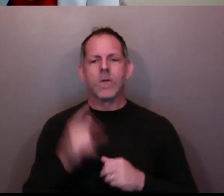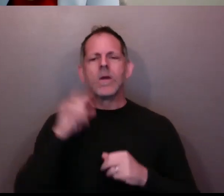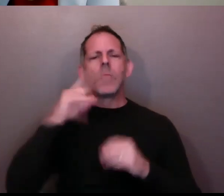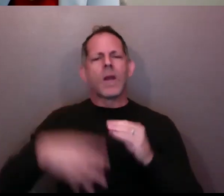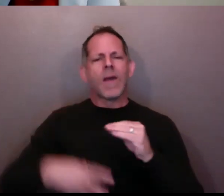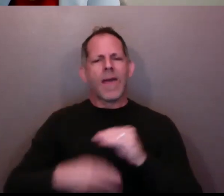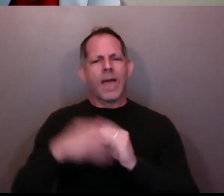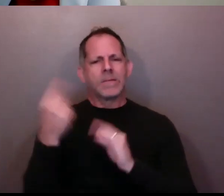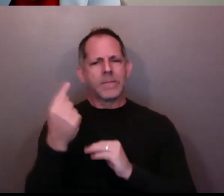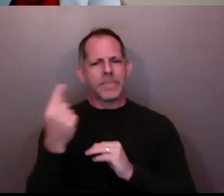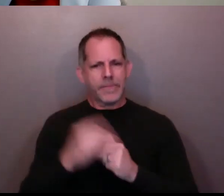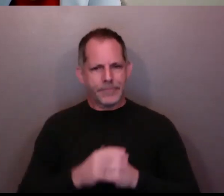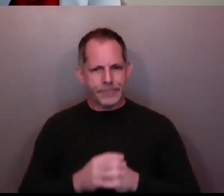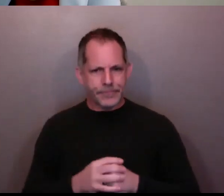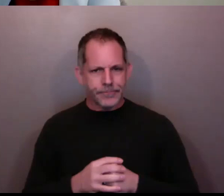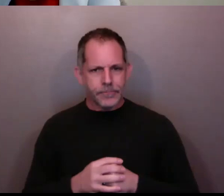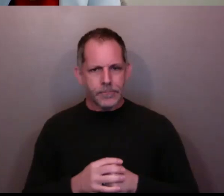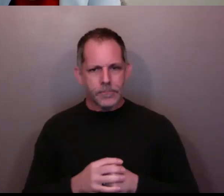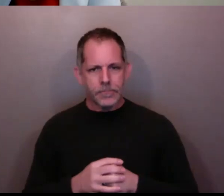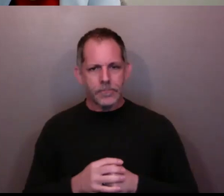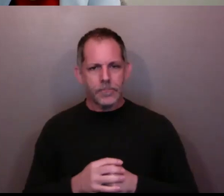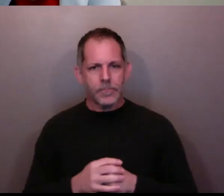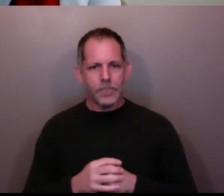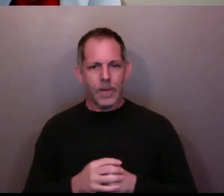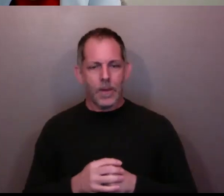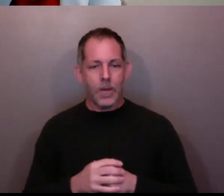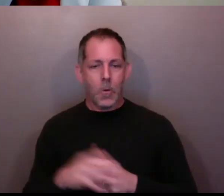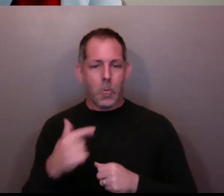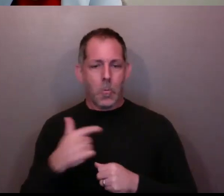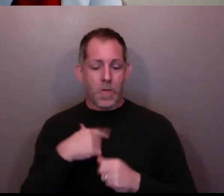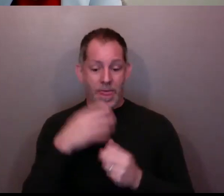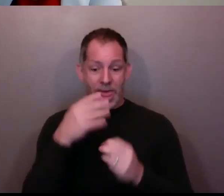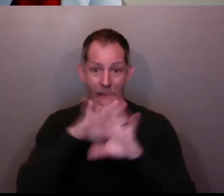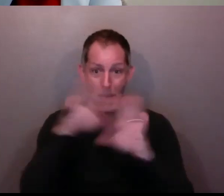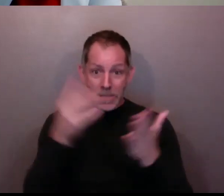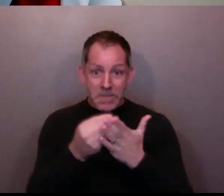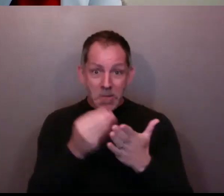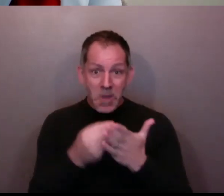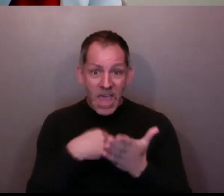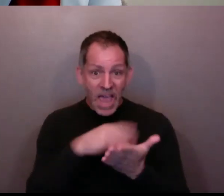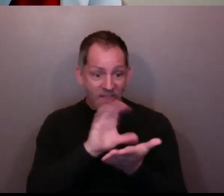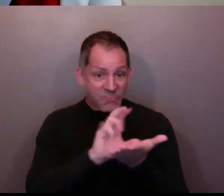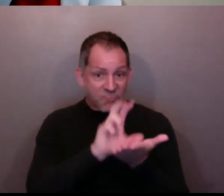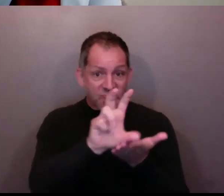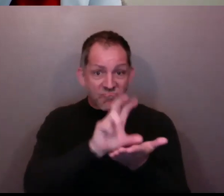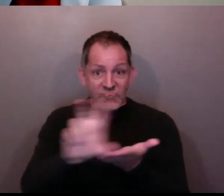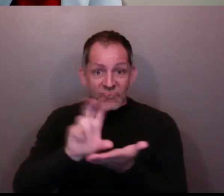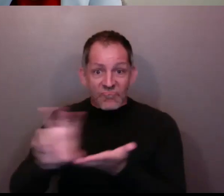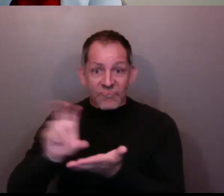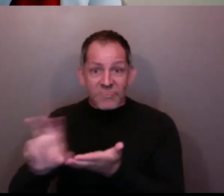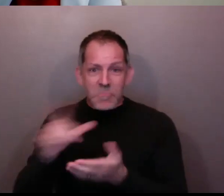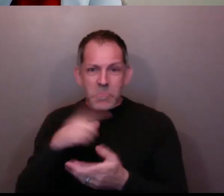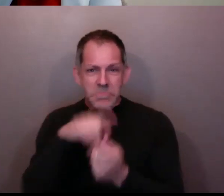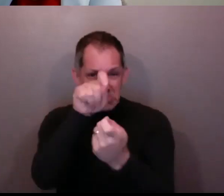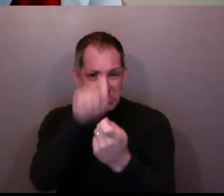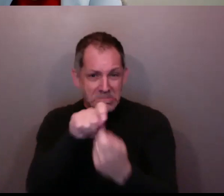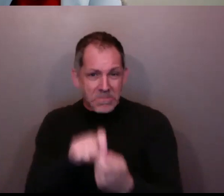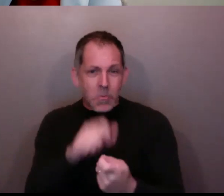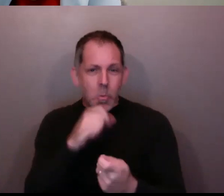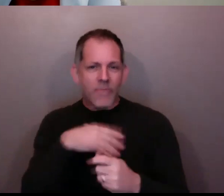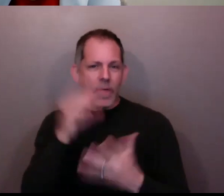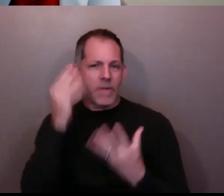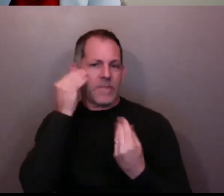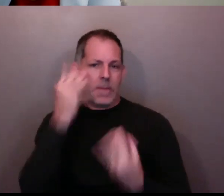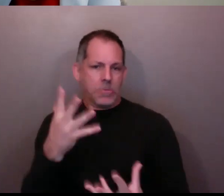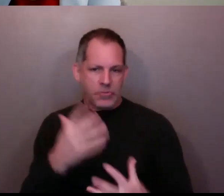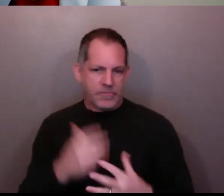certain amount of dollars for public education that I'm aware of. There may be some, but we're using all the resources, our